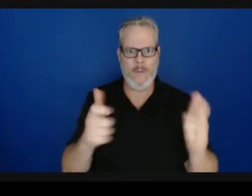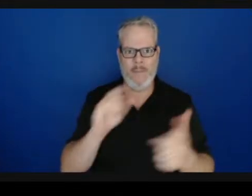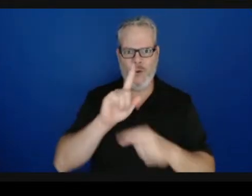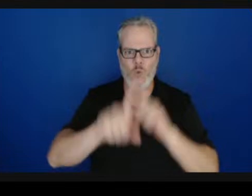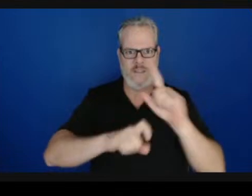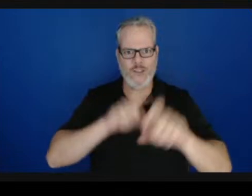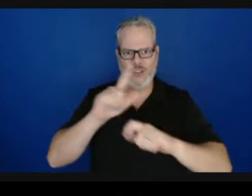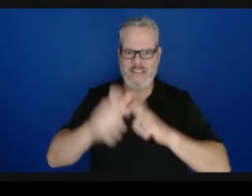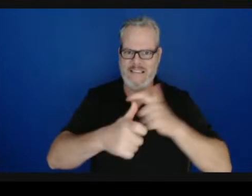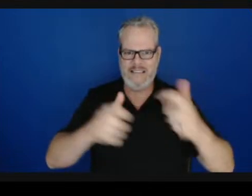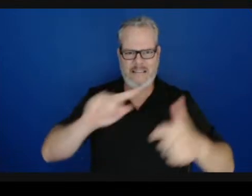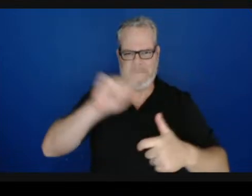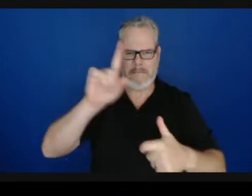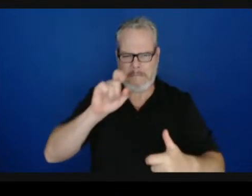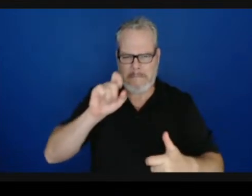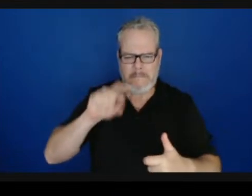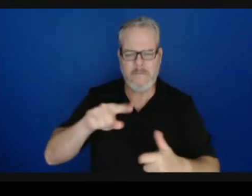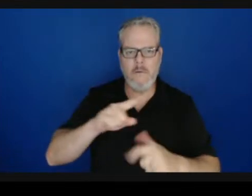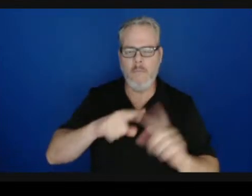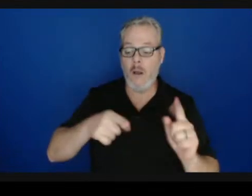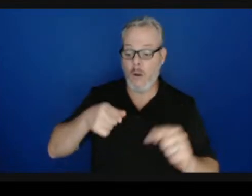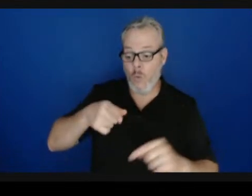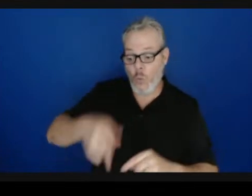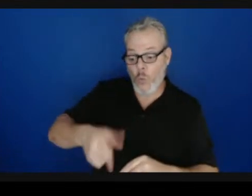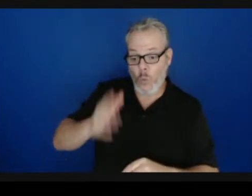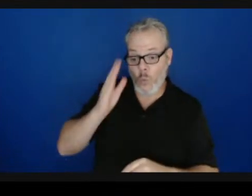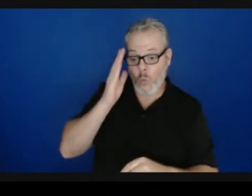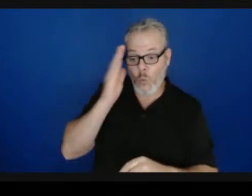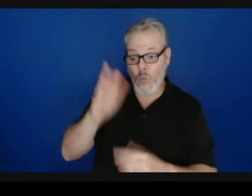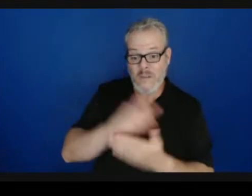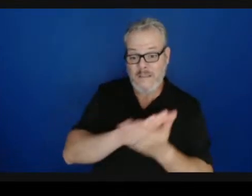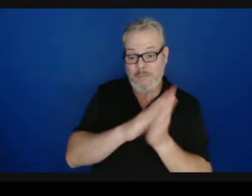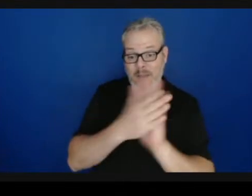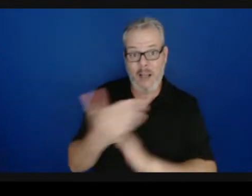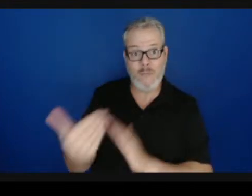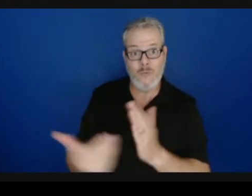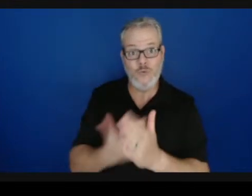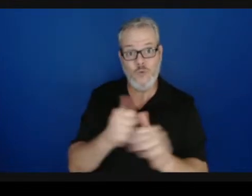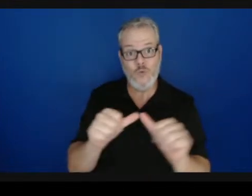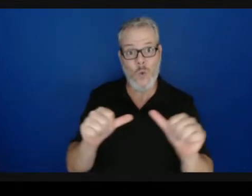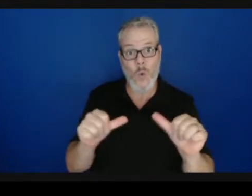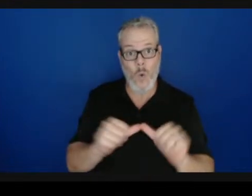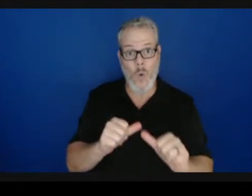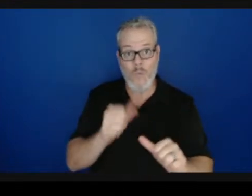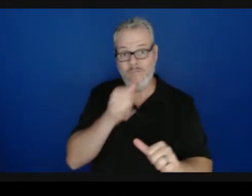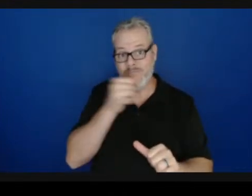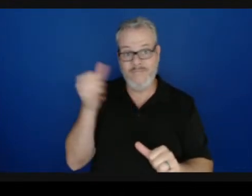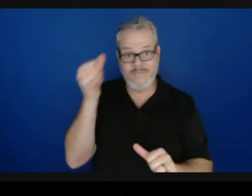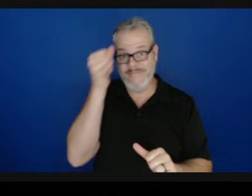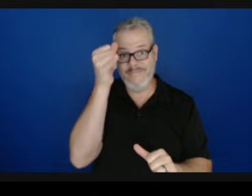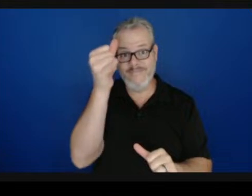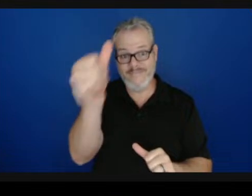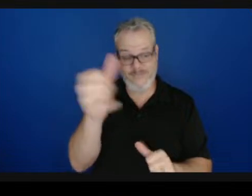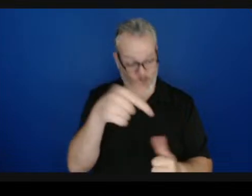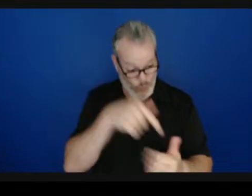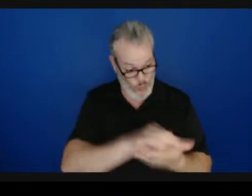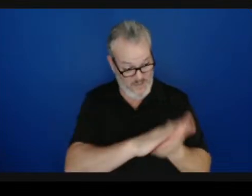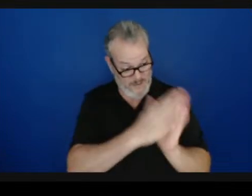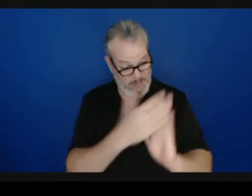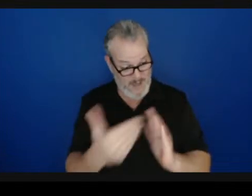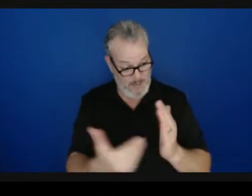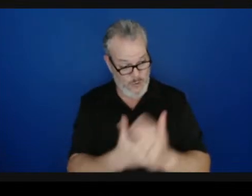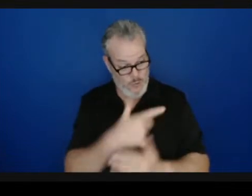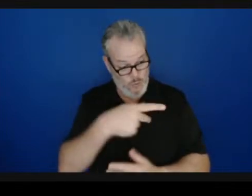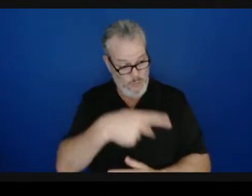prevalent along the lines of, will this become its new long-term home? And will this become a new pool? So I think you've already addressed some of